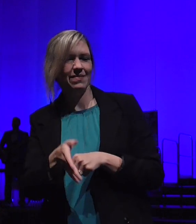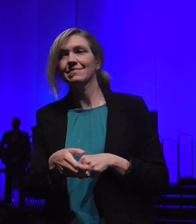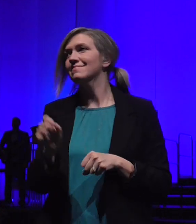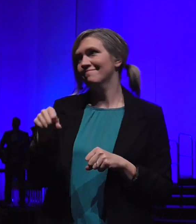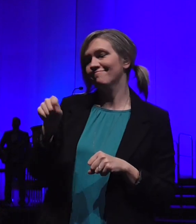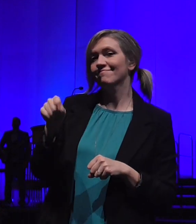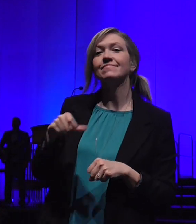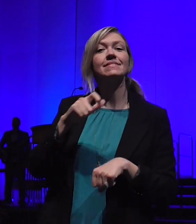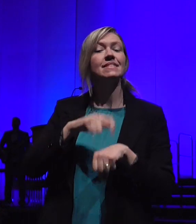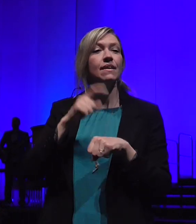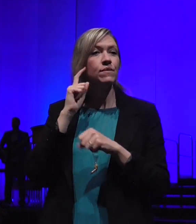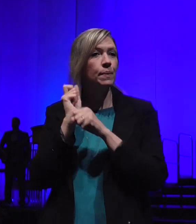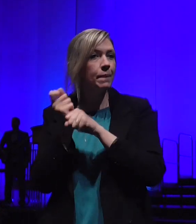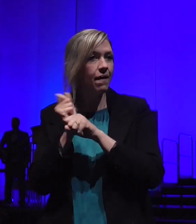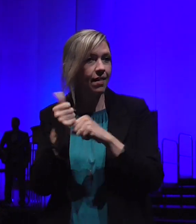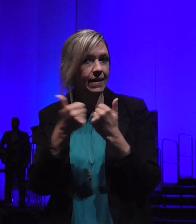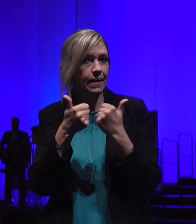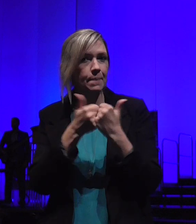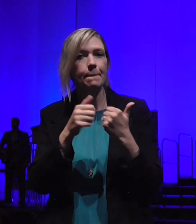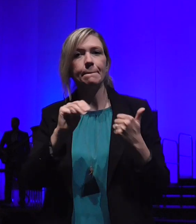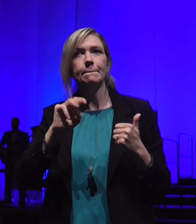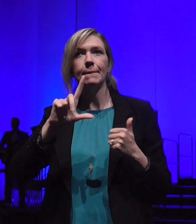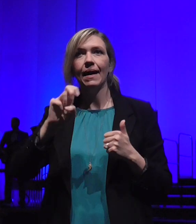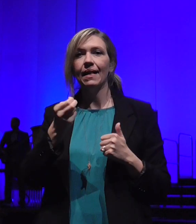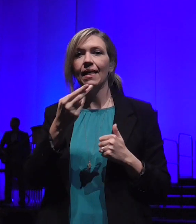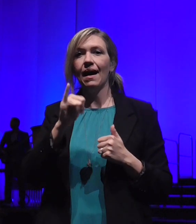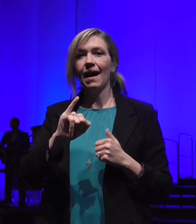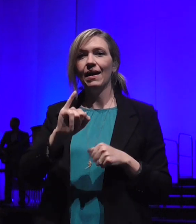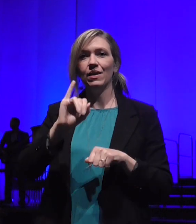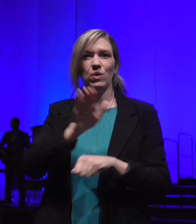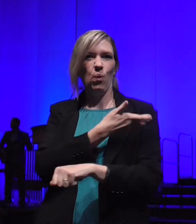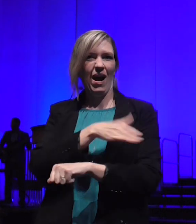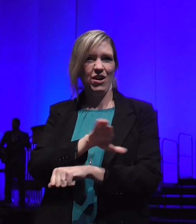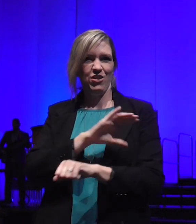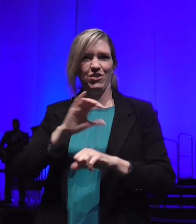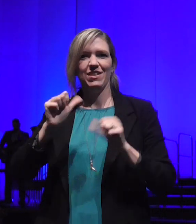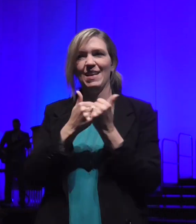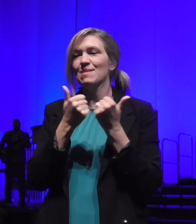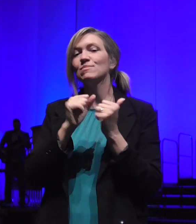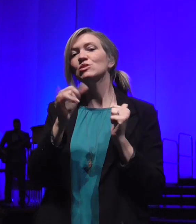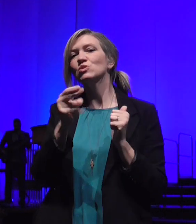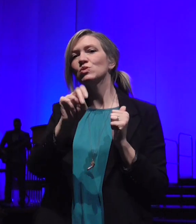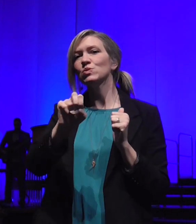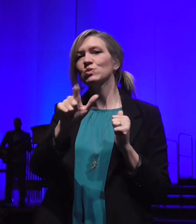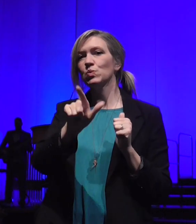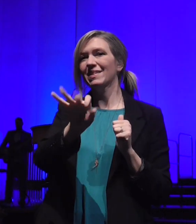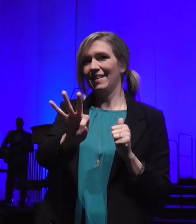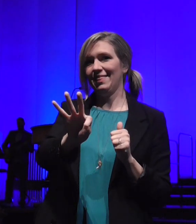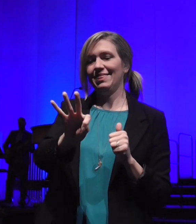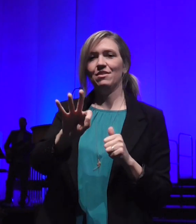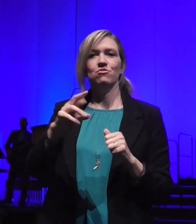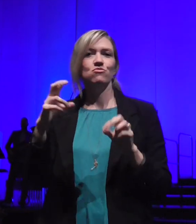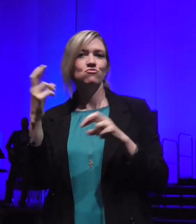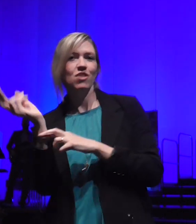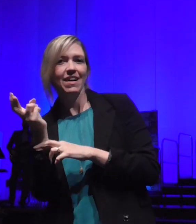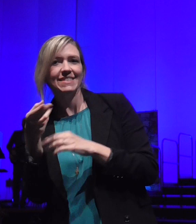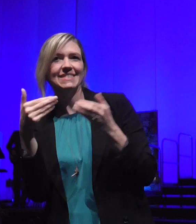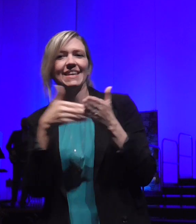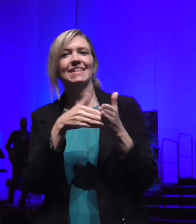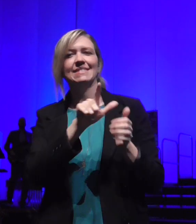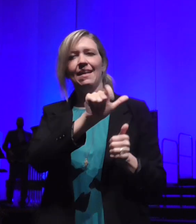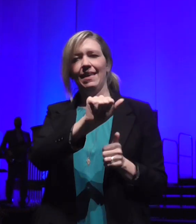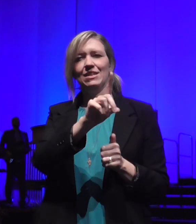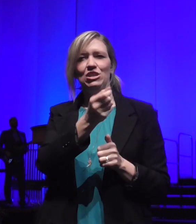It's time to go out to the ball game, everybody, for the Mile High Choir game. This year, it's June 29th. The Rockies face off against the Los